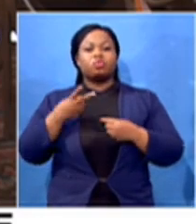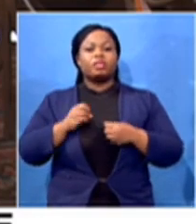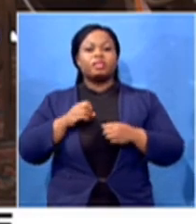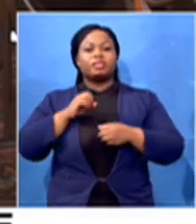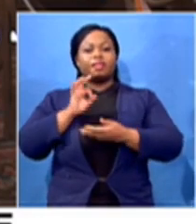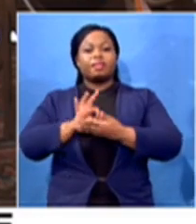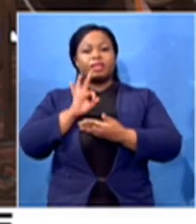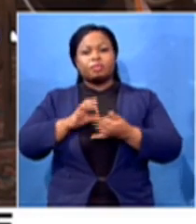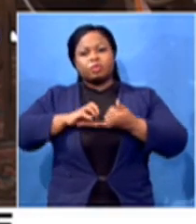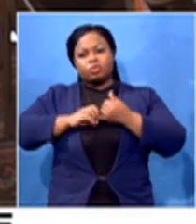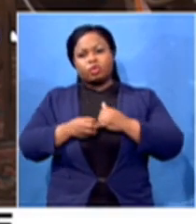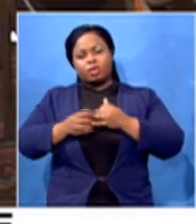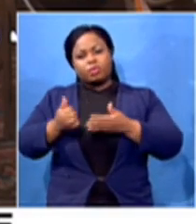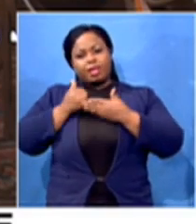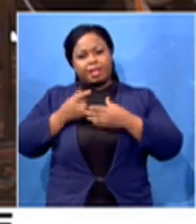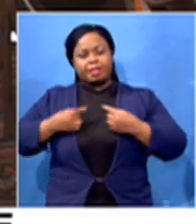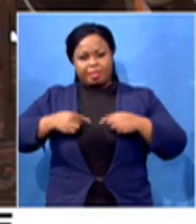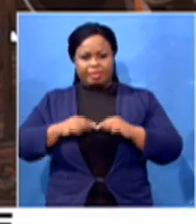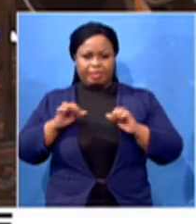So